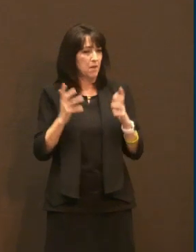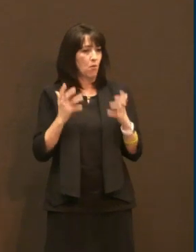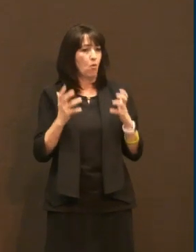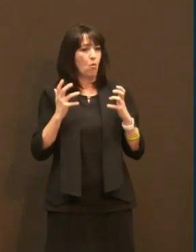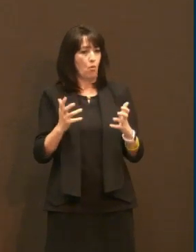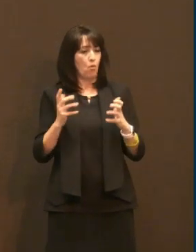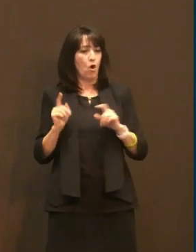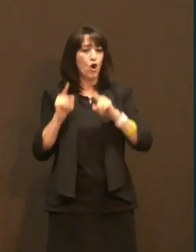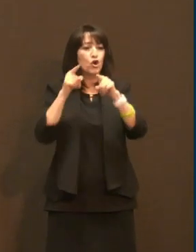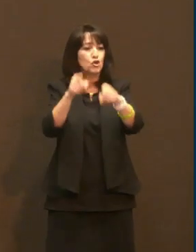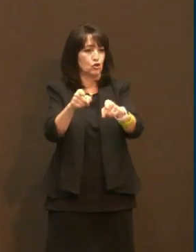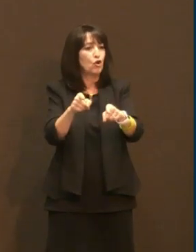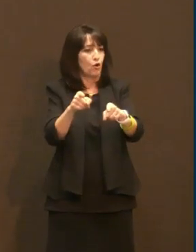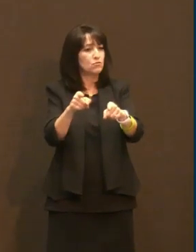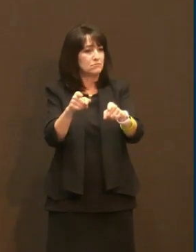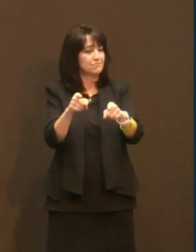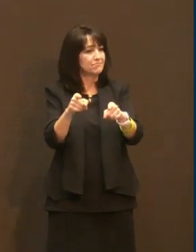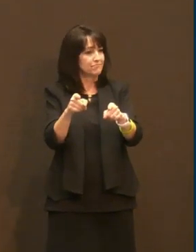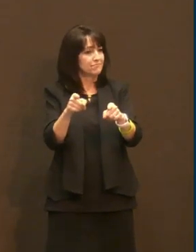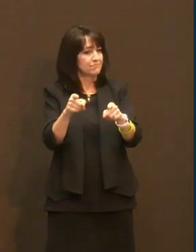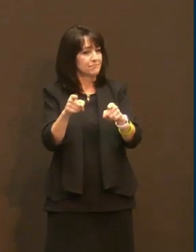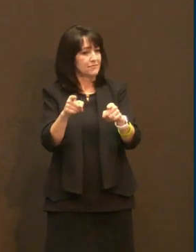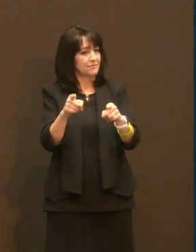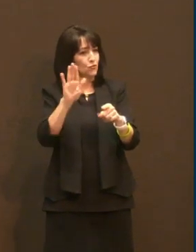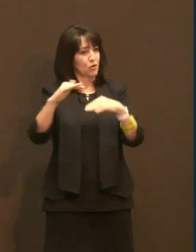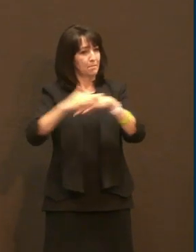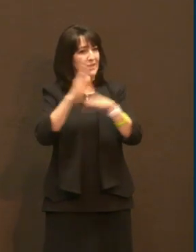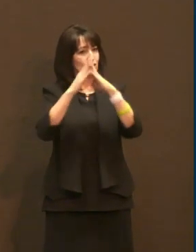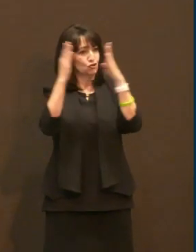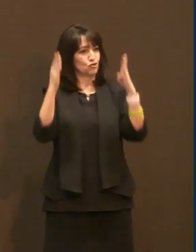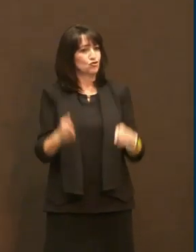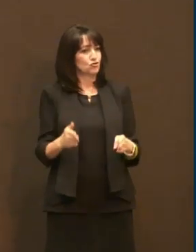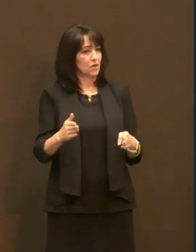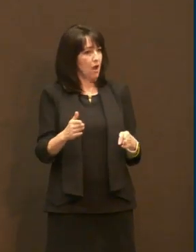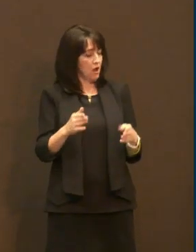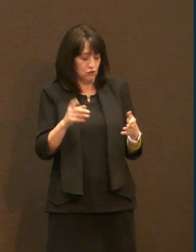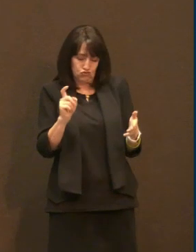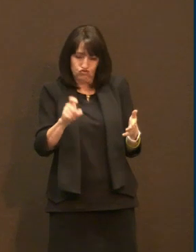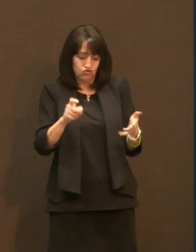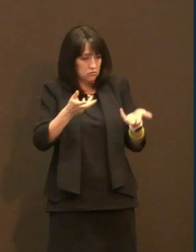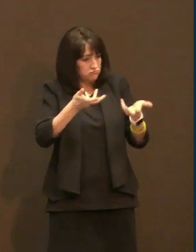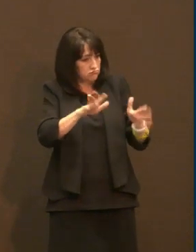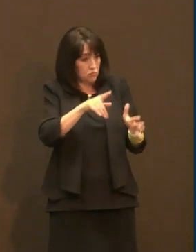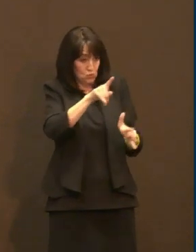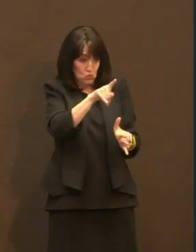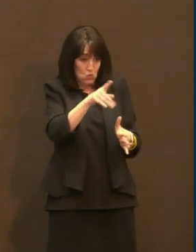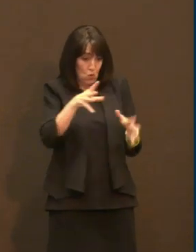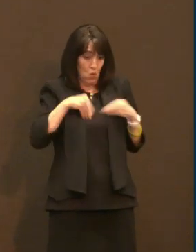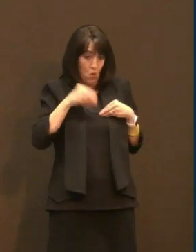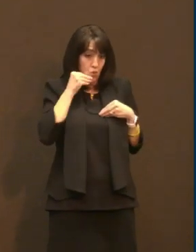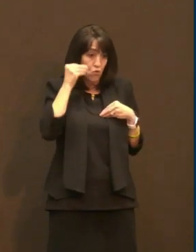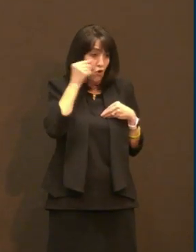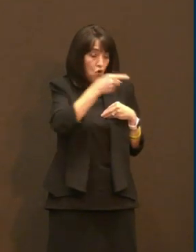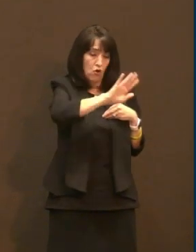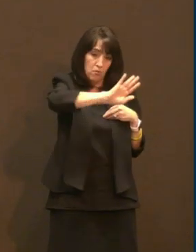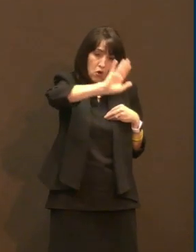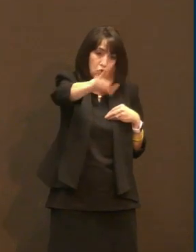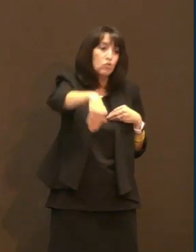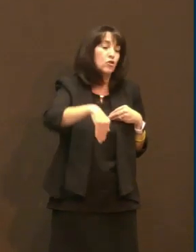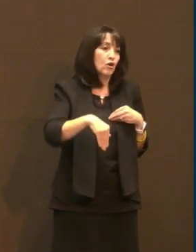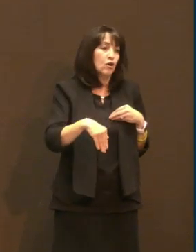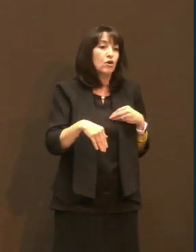have a beach house, you obviously have the right to go, and there's no restriction for you going there. And you can be on the beach as long as you're not